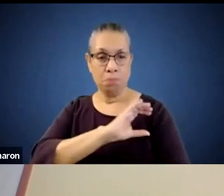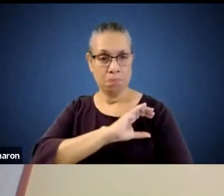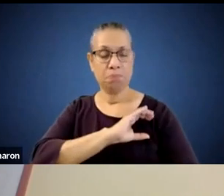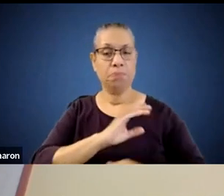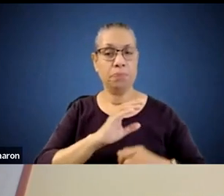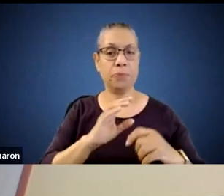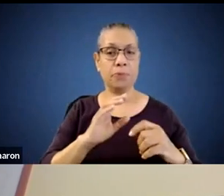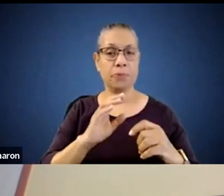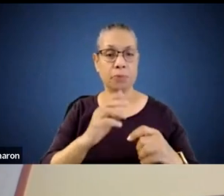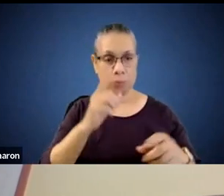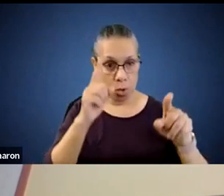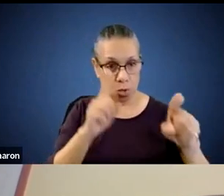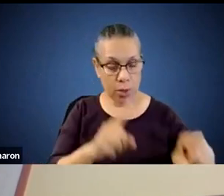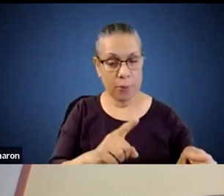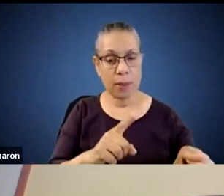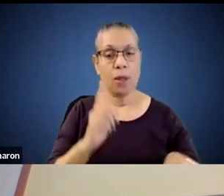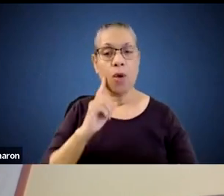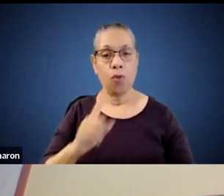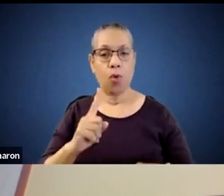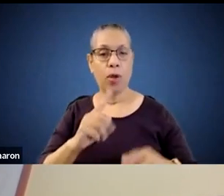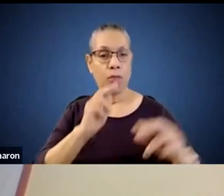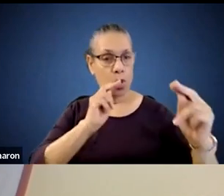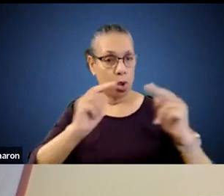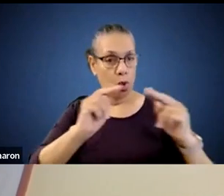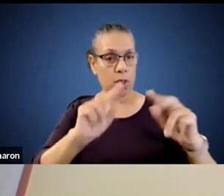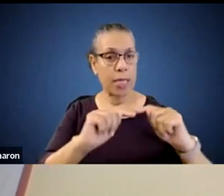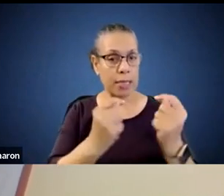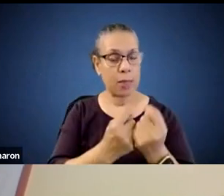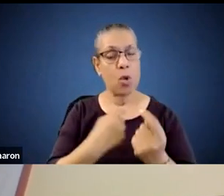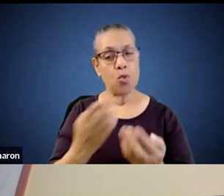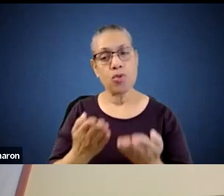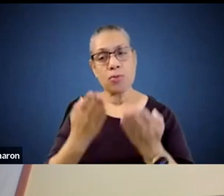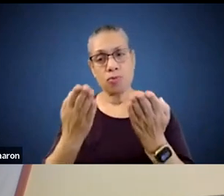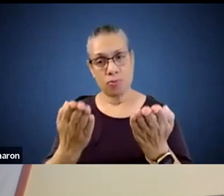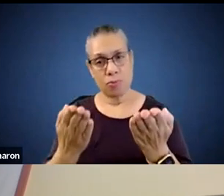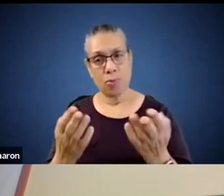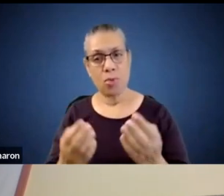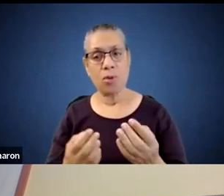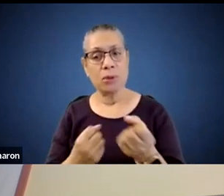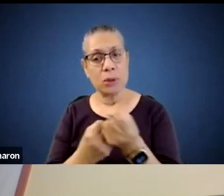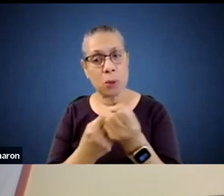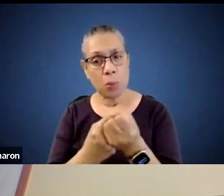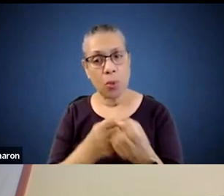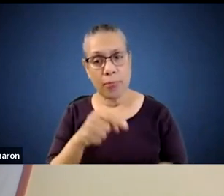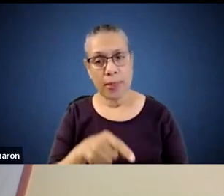get this done uh and on behalf of the bargaining team we recommend the vote to approve this agreement